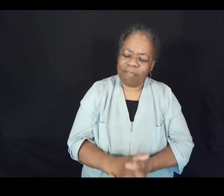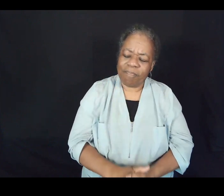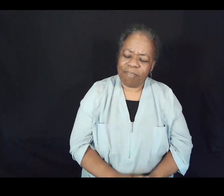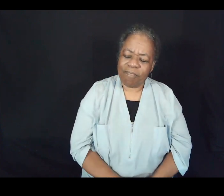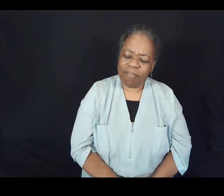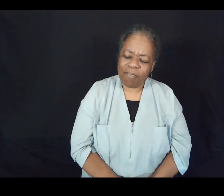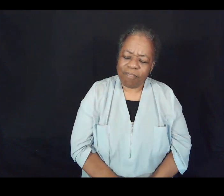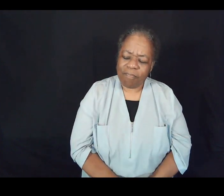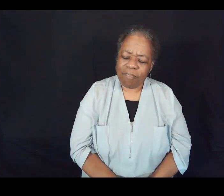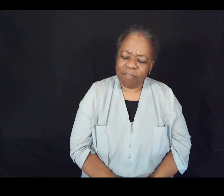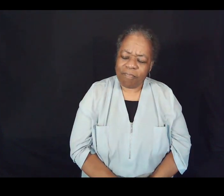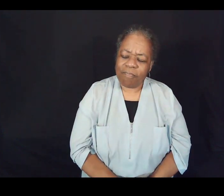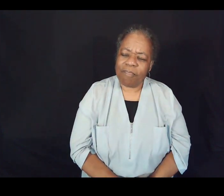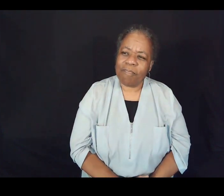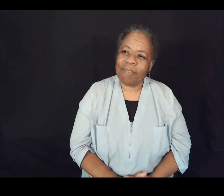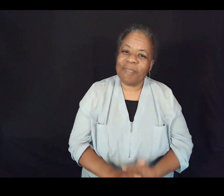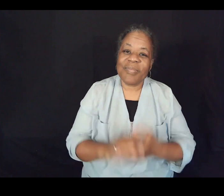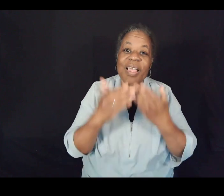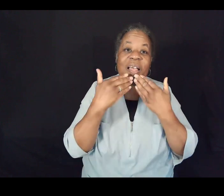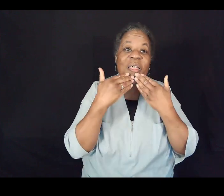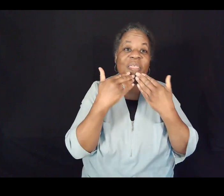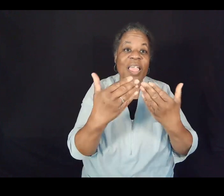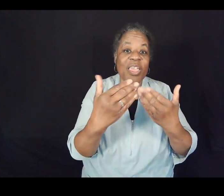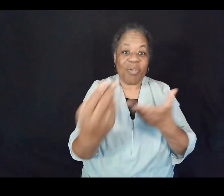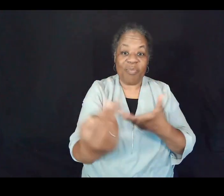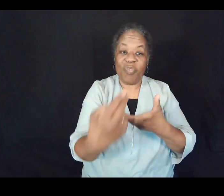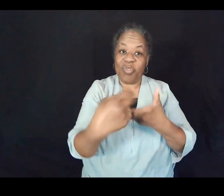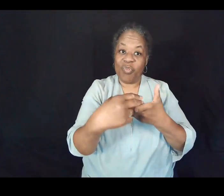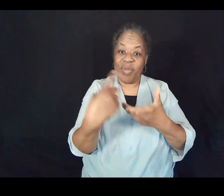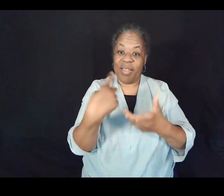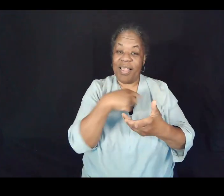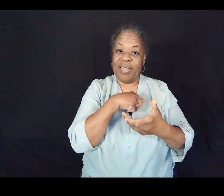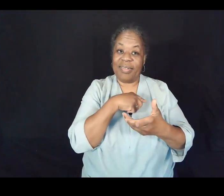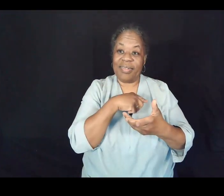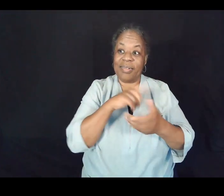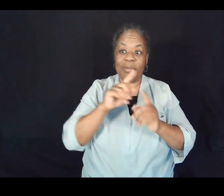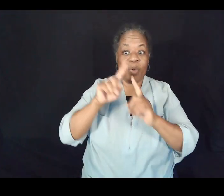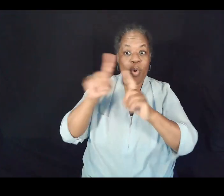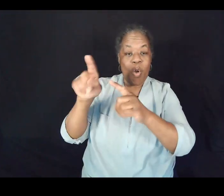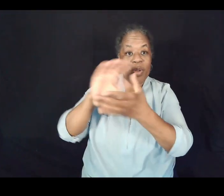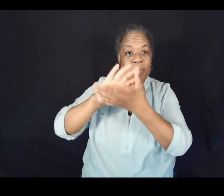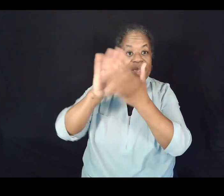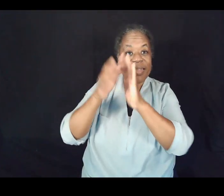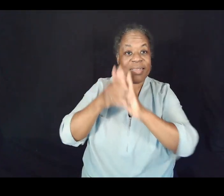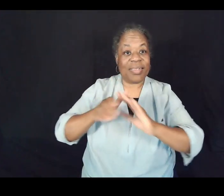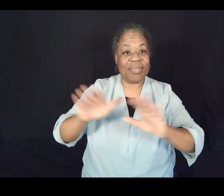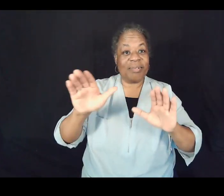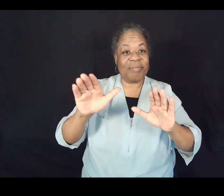Thank you all so much for joining us today. Go in peace.